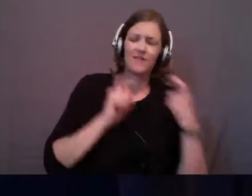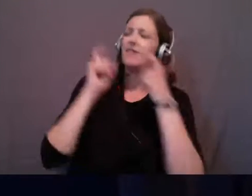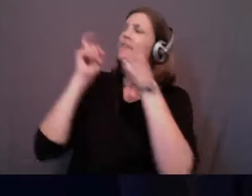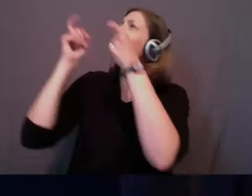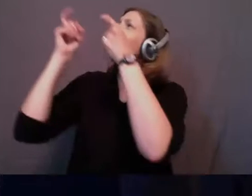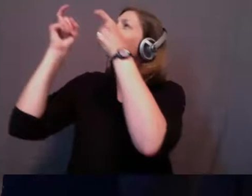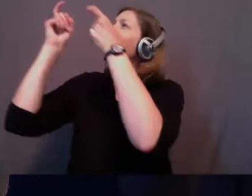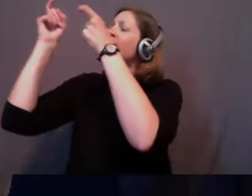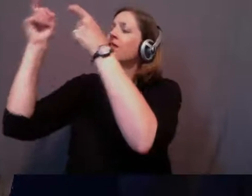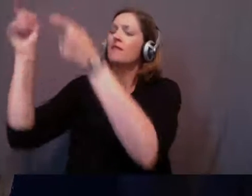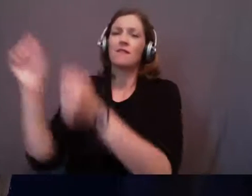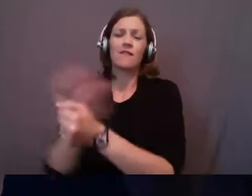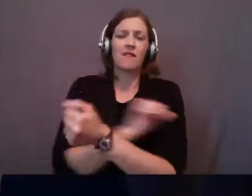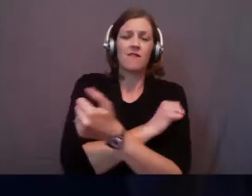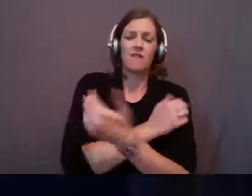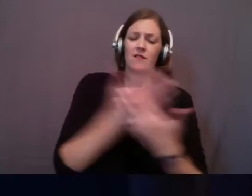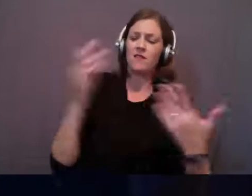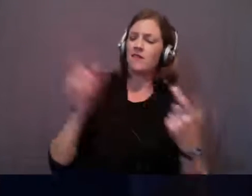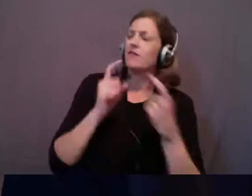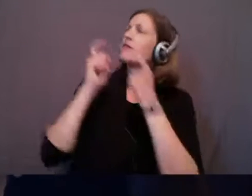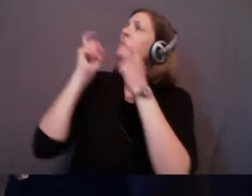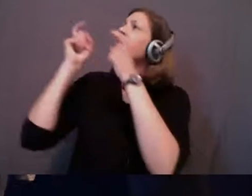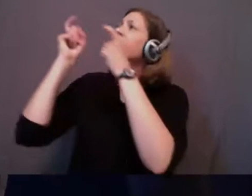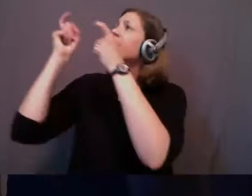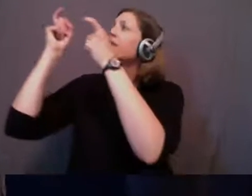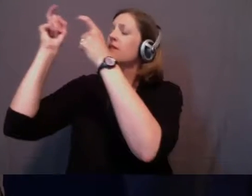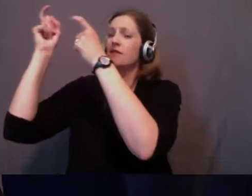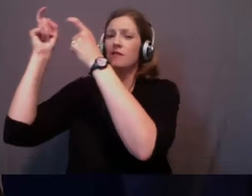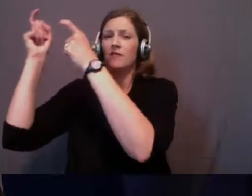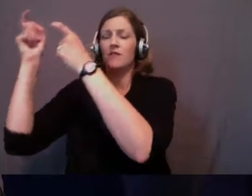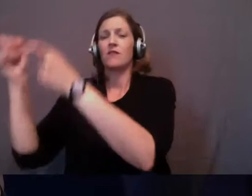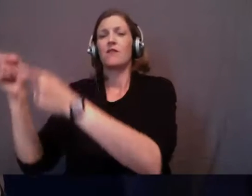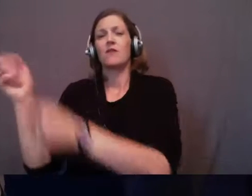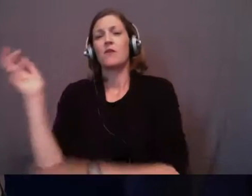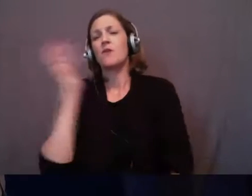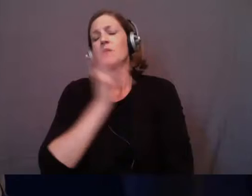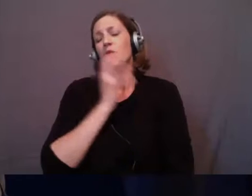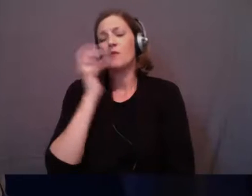everything. I'll give you everything. Sing,